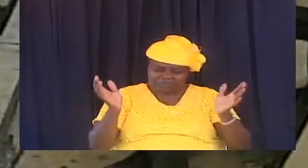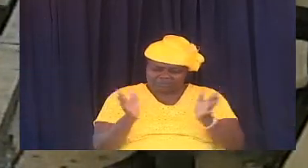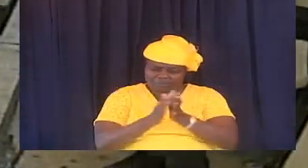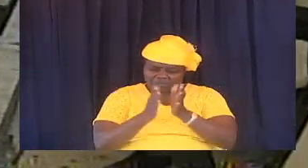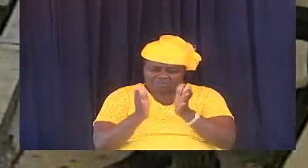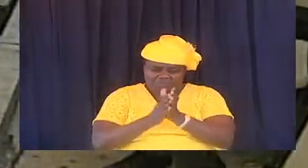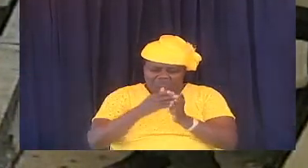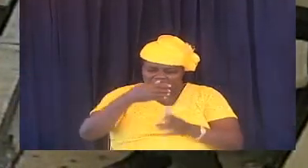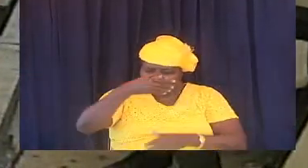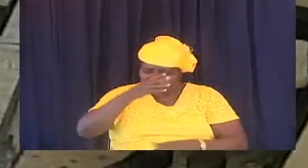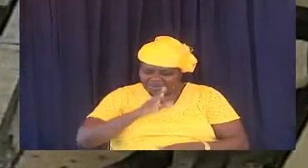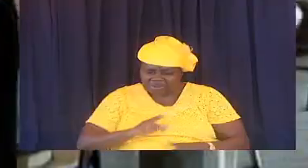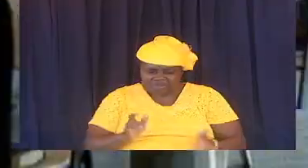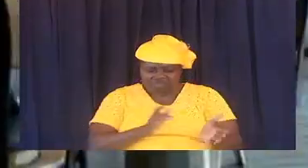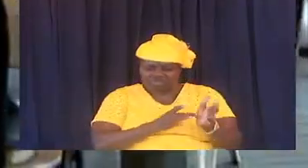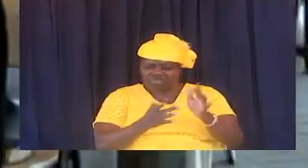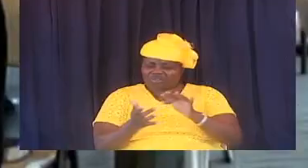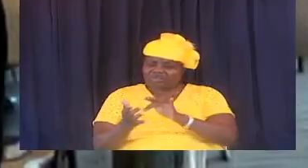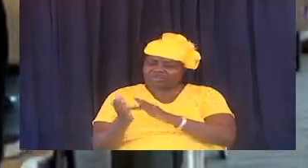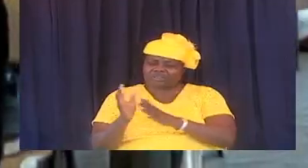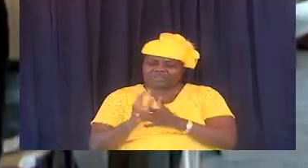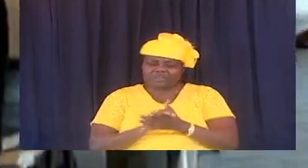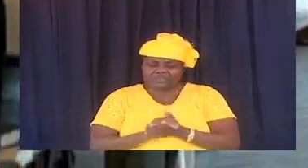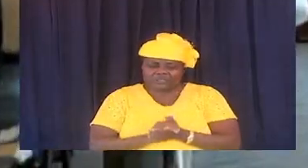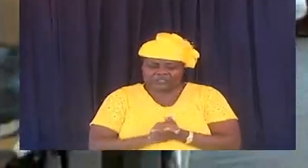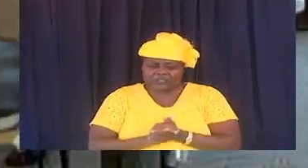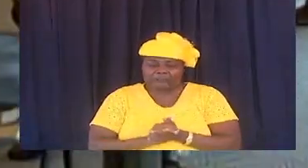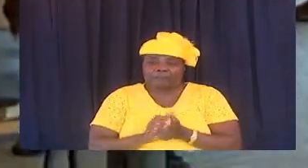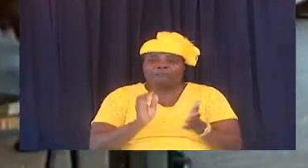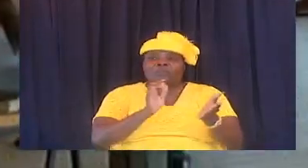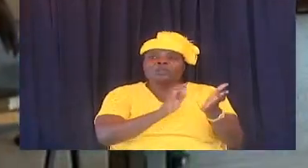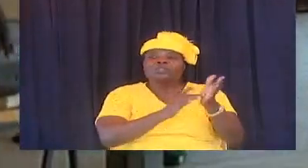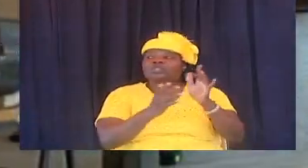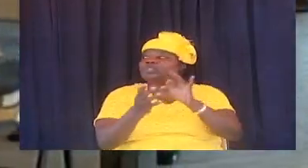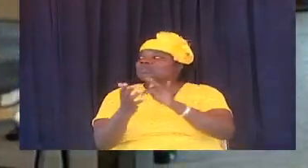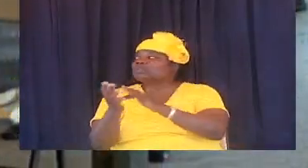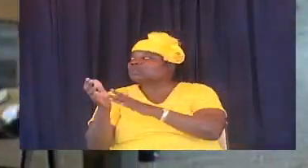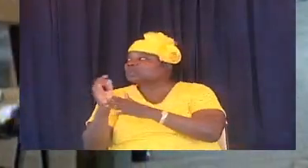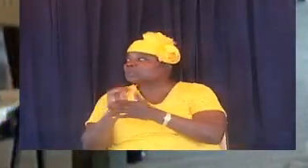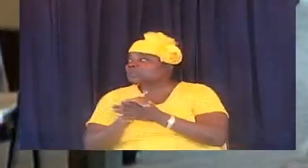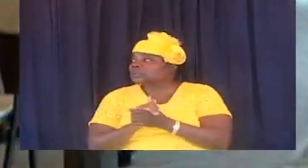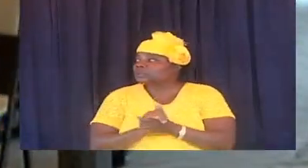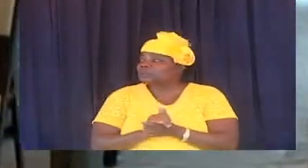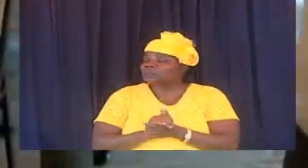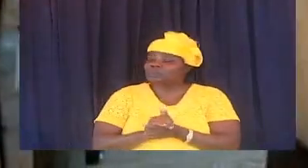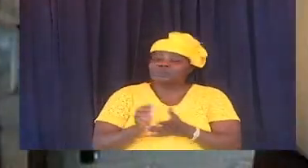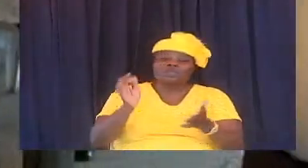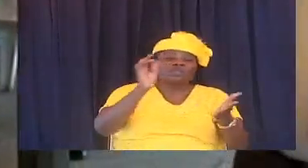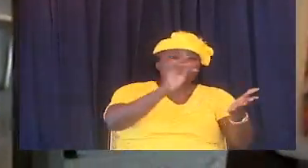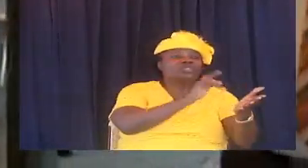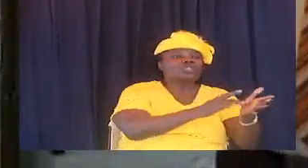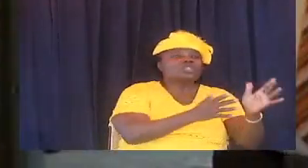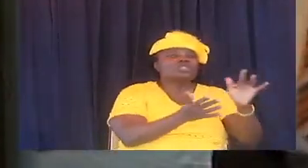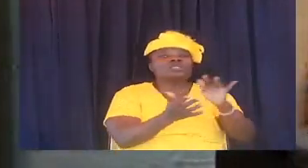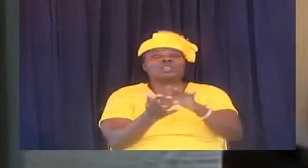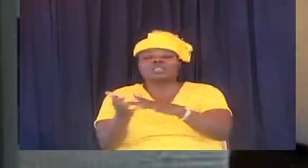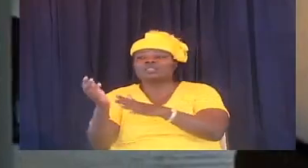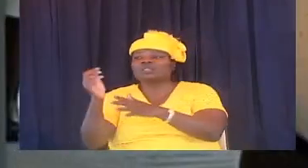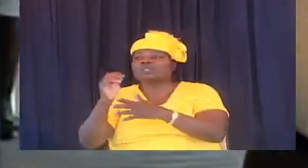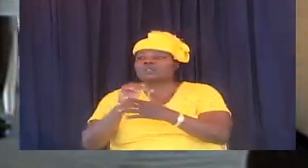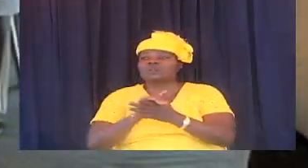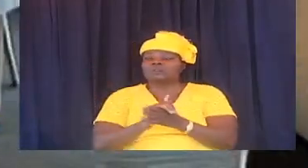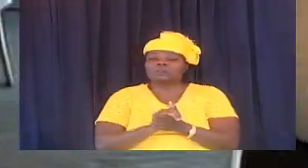Praise God. Can we just call the name of Jesus? Jesus. Let's do it one more time.